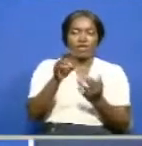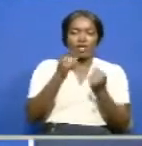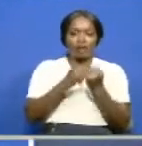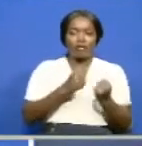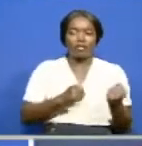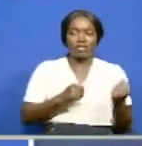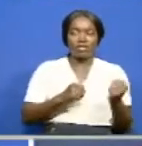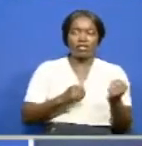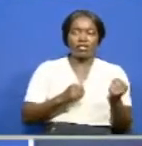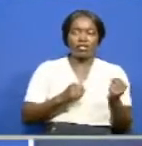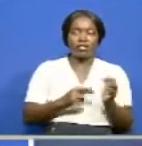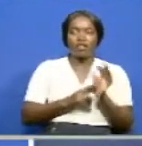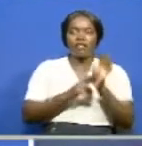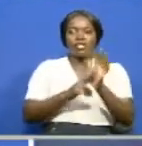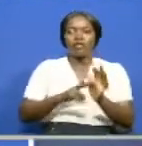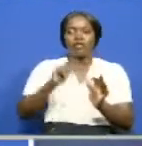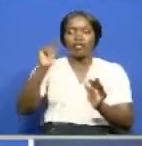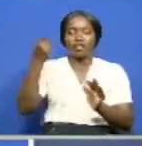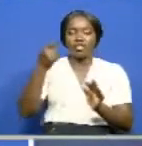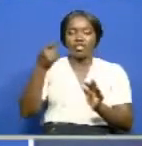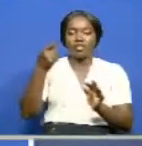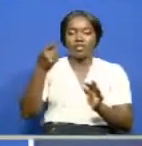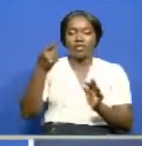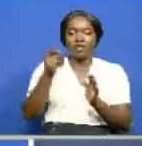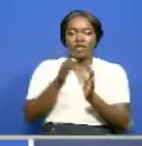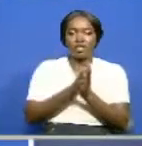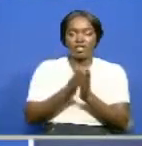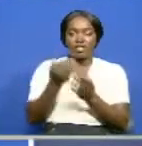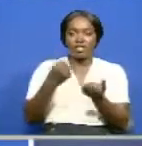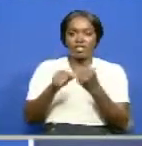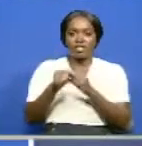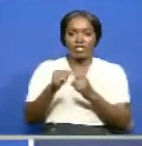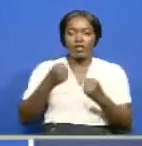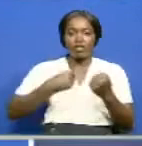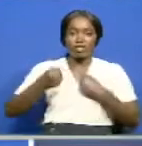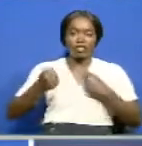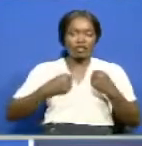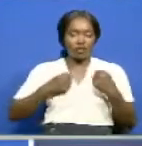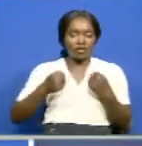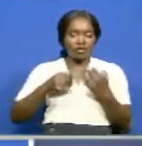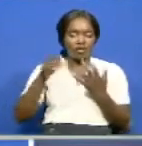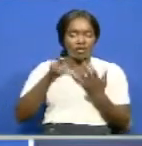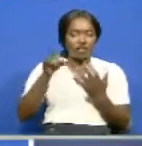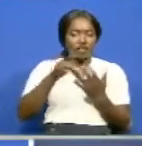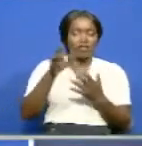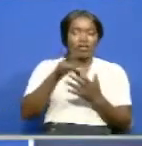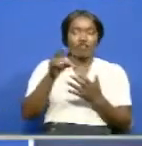represent Kenya in a CSR event in Rwanda. We are choosing